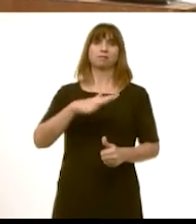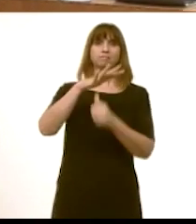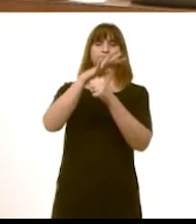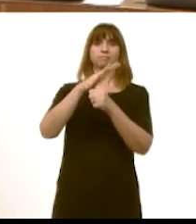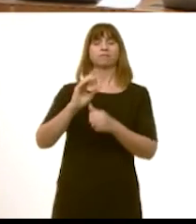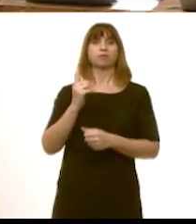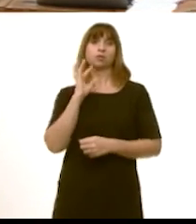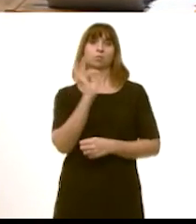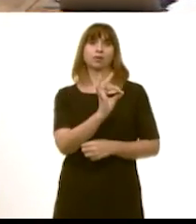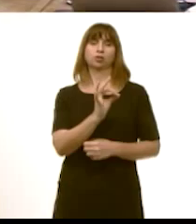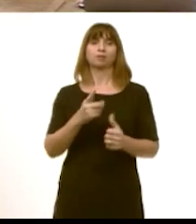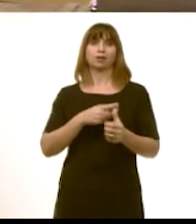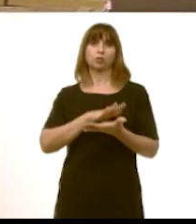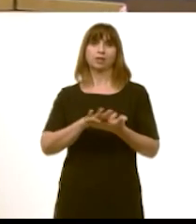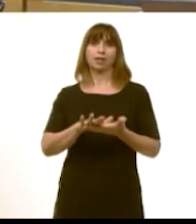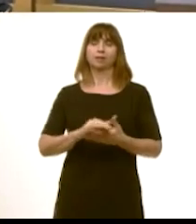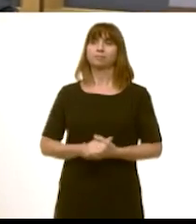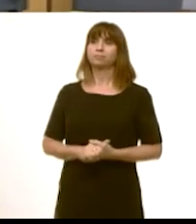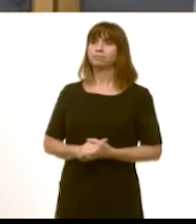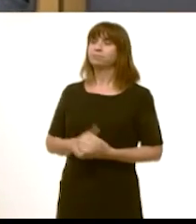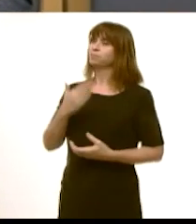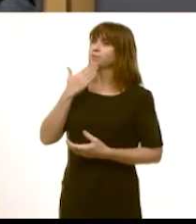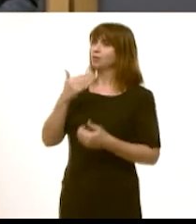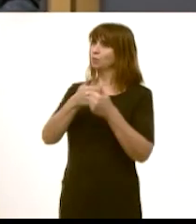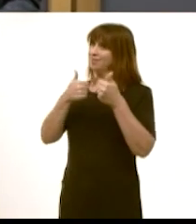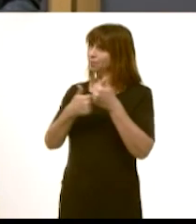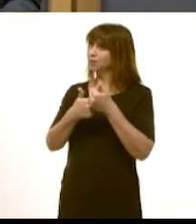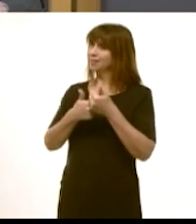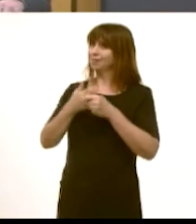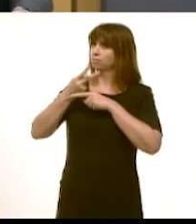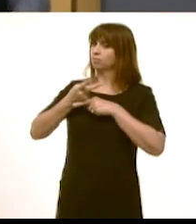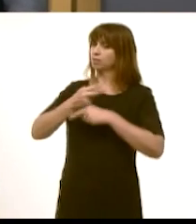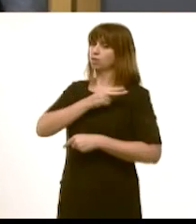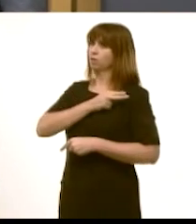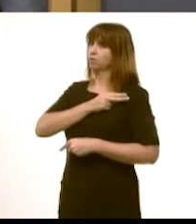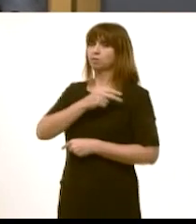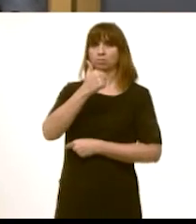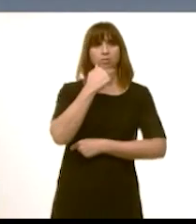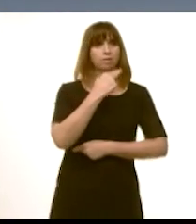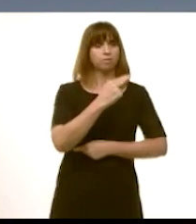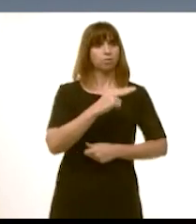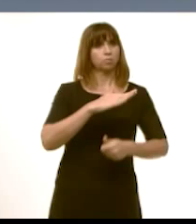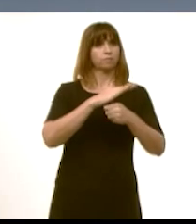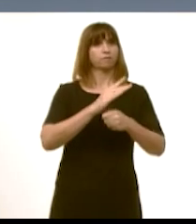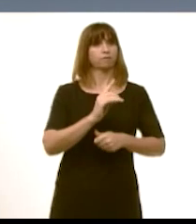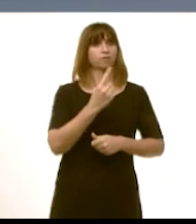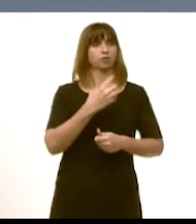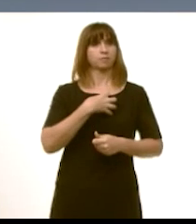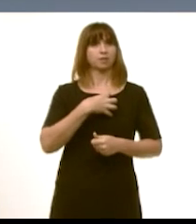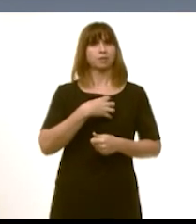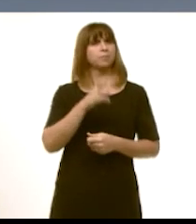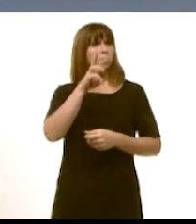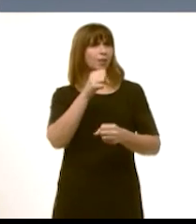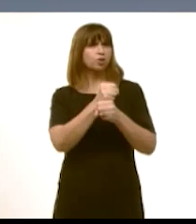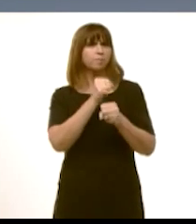Hussain. Thank you very much, Deputy Presiding Officer, and good afternoon, First Minister. What is the Welsh Government doing